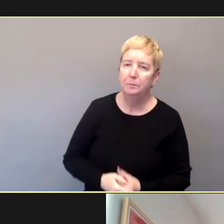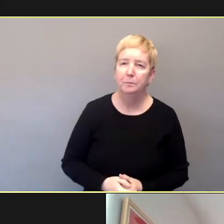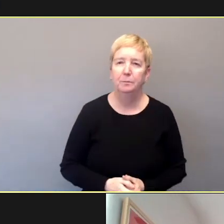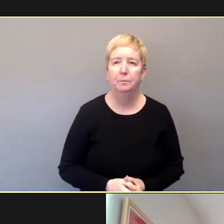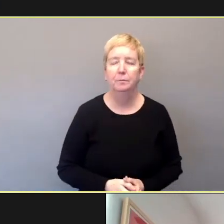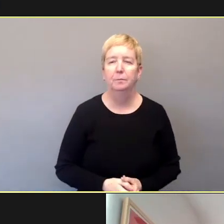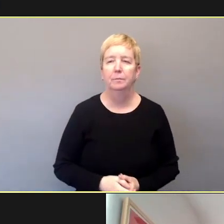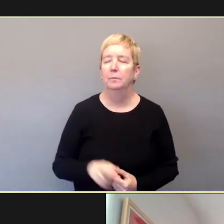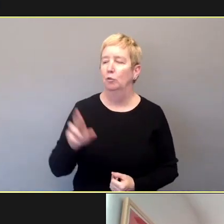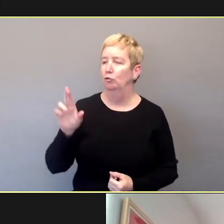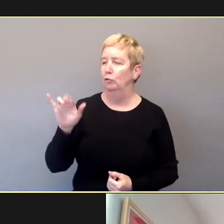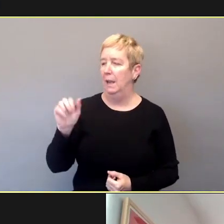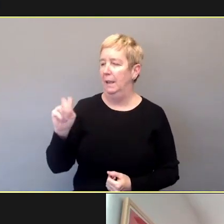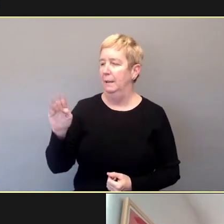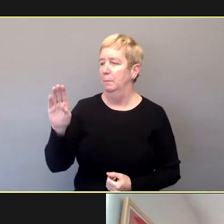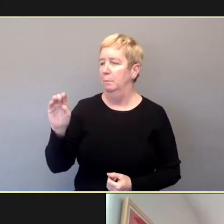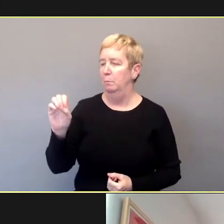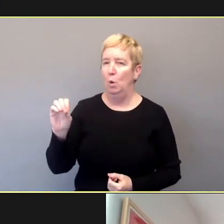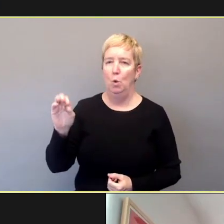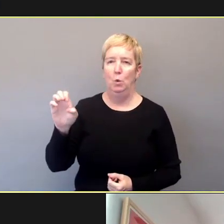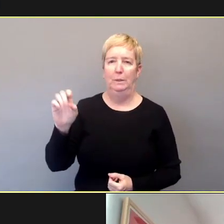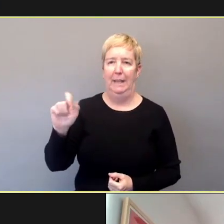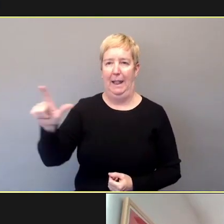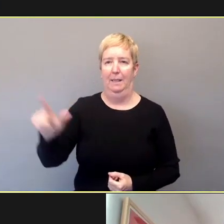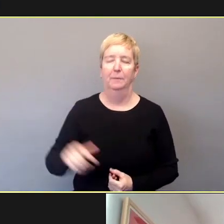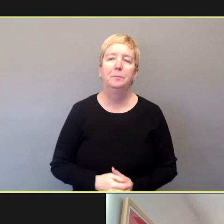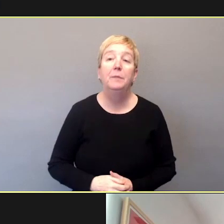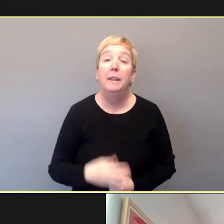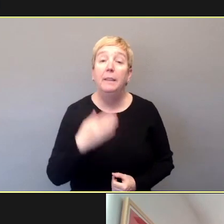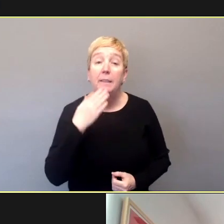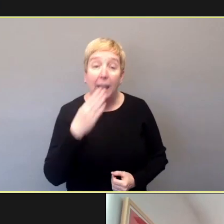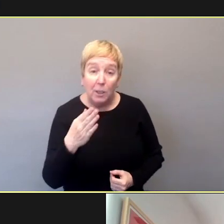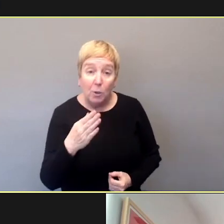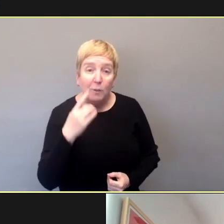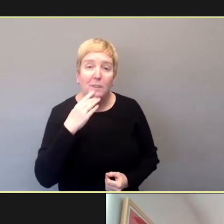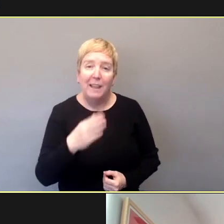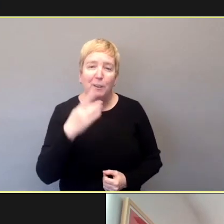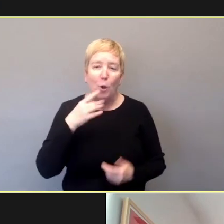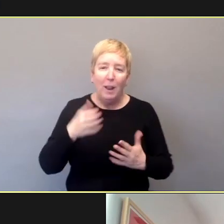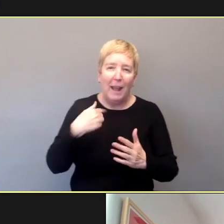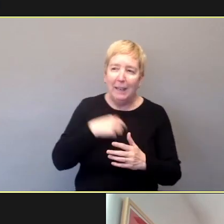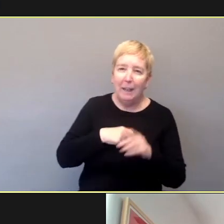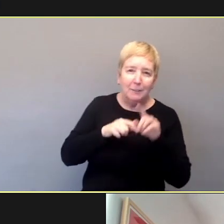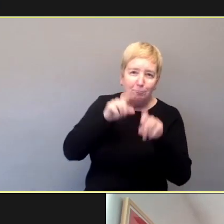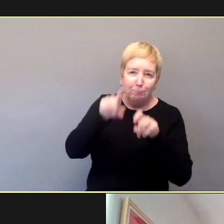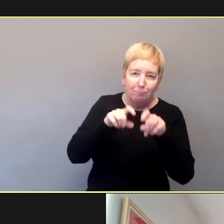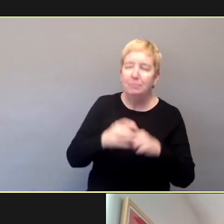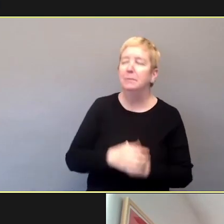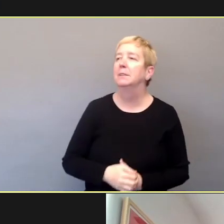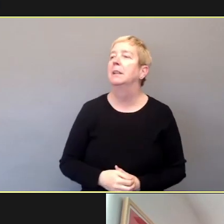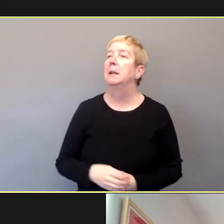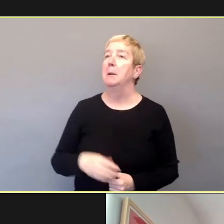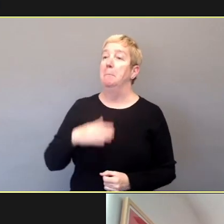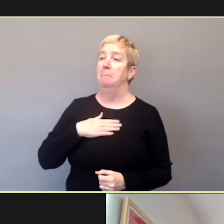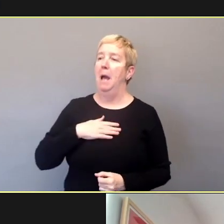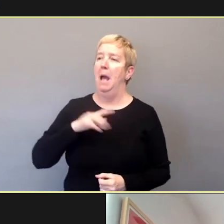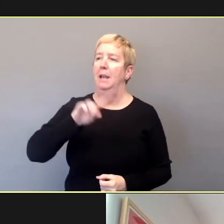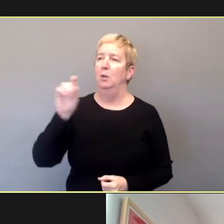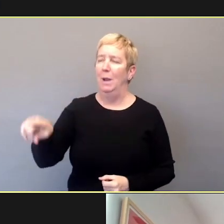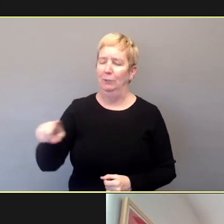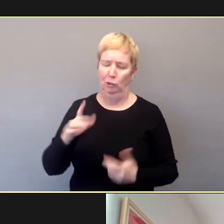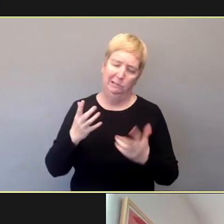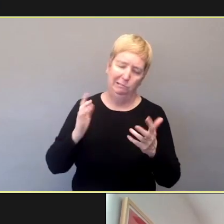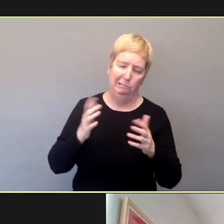Thank you, Alex. Thanks, Dr. Scrace, for taking our questions. My question is sort of related to masks,